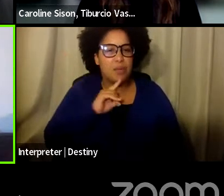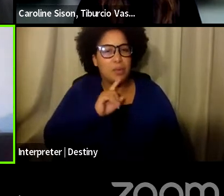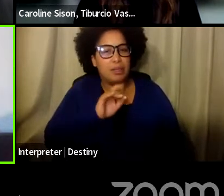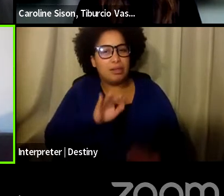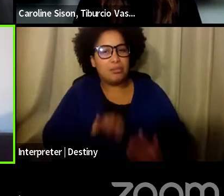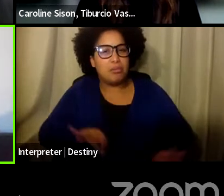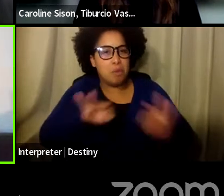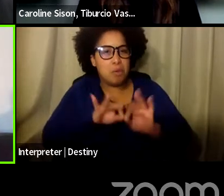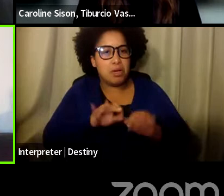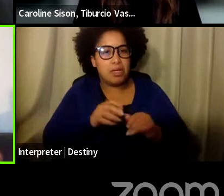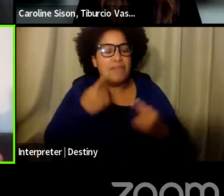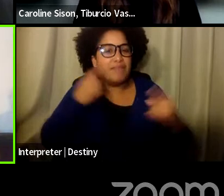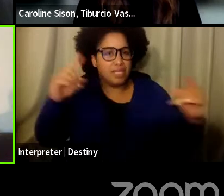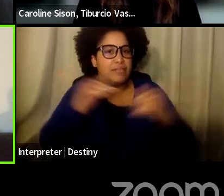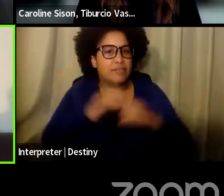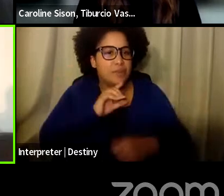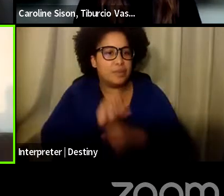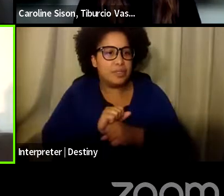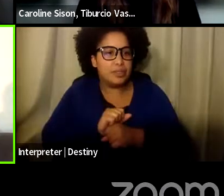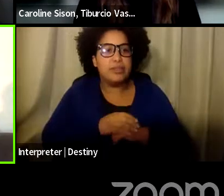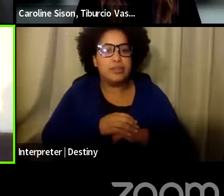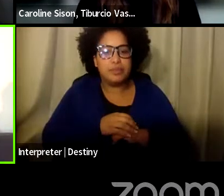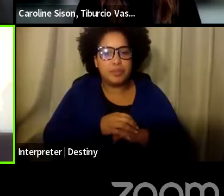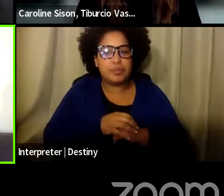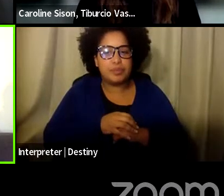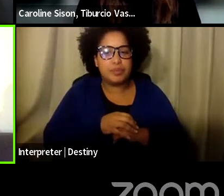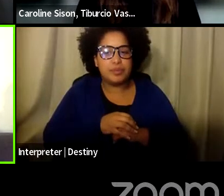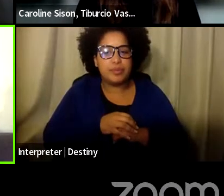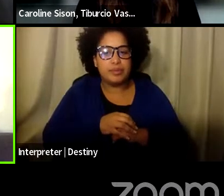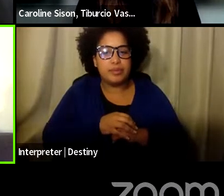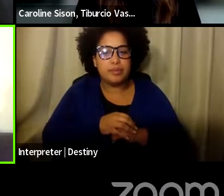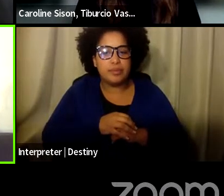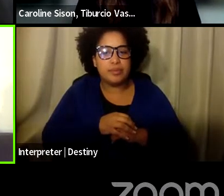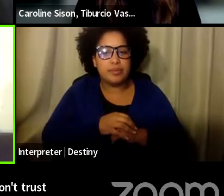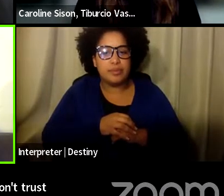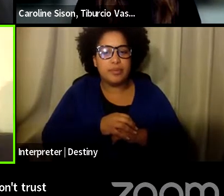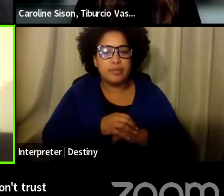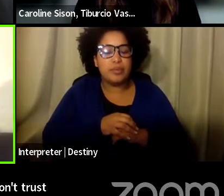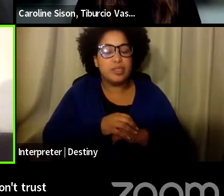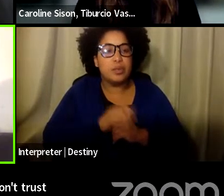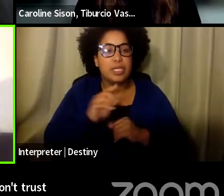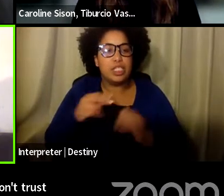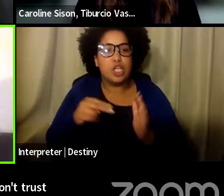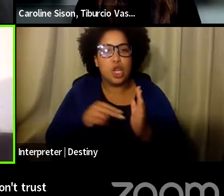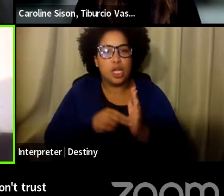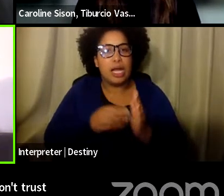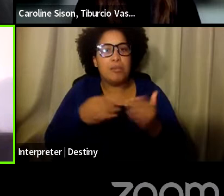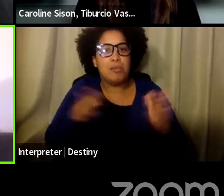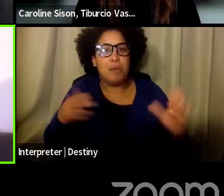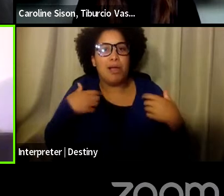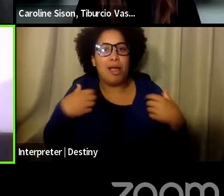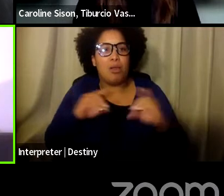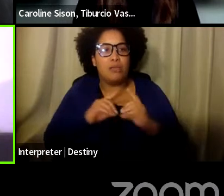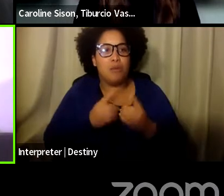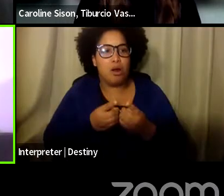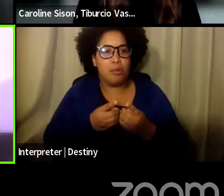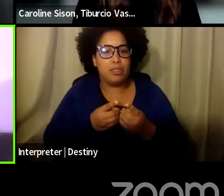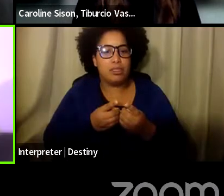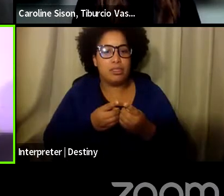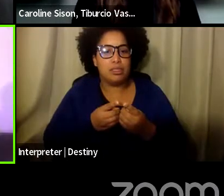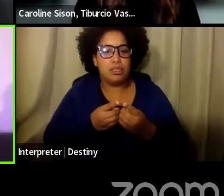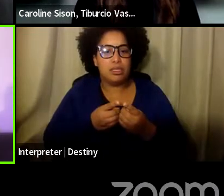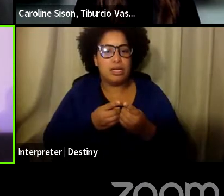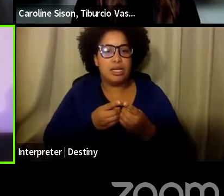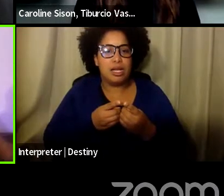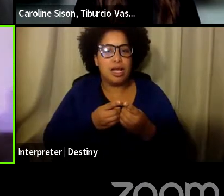effective. We have to look at our public health departments aligned in, their messaging.